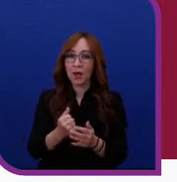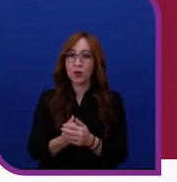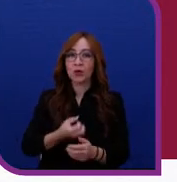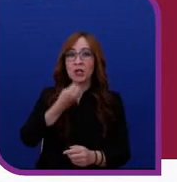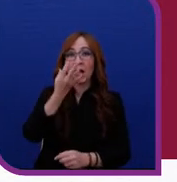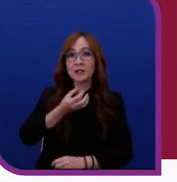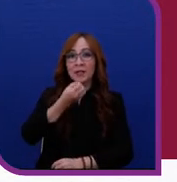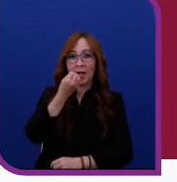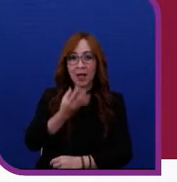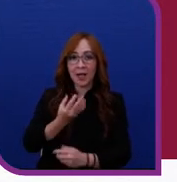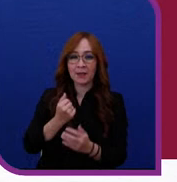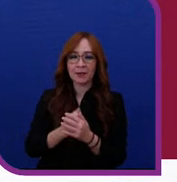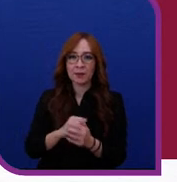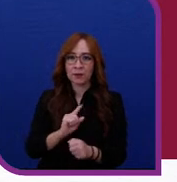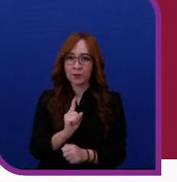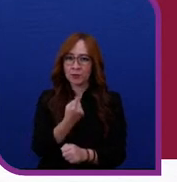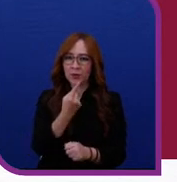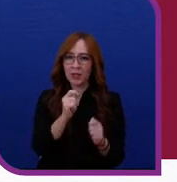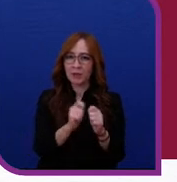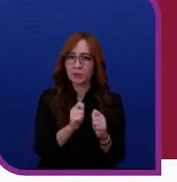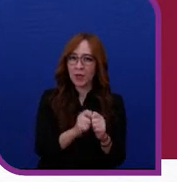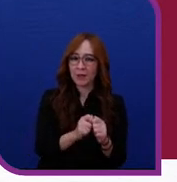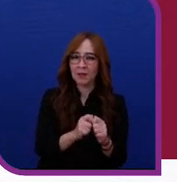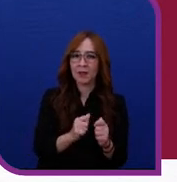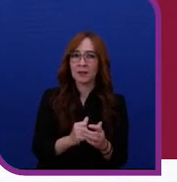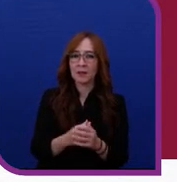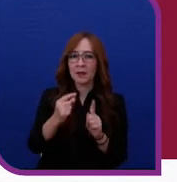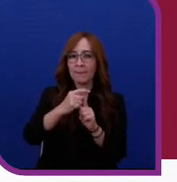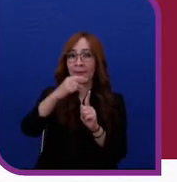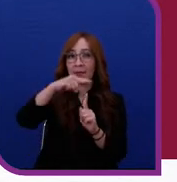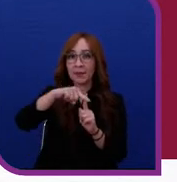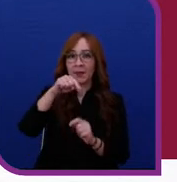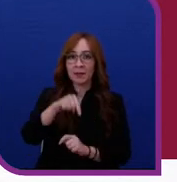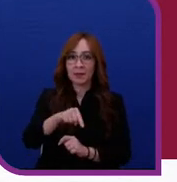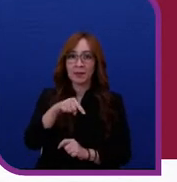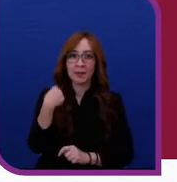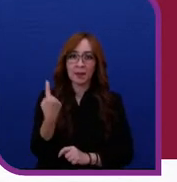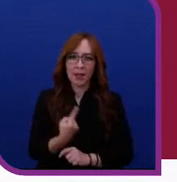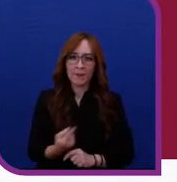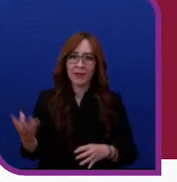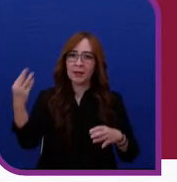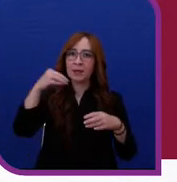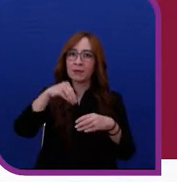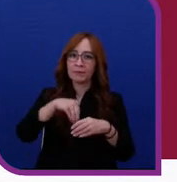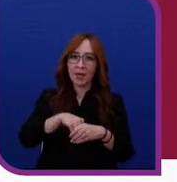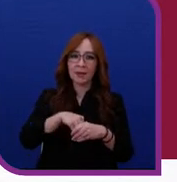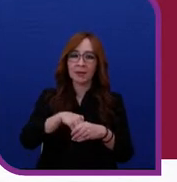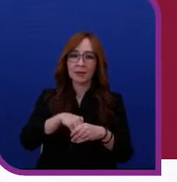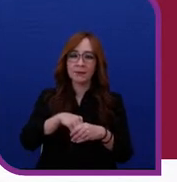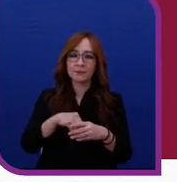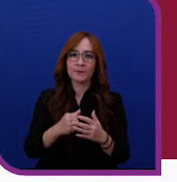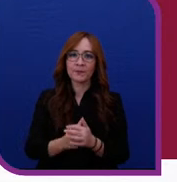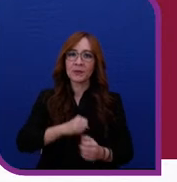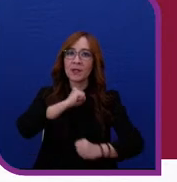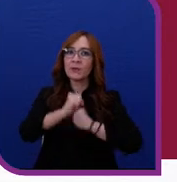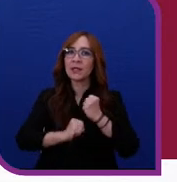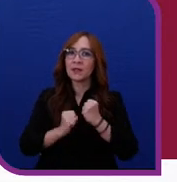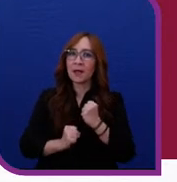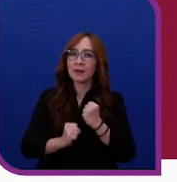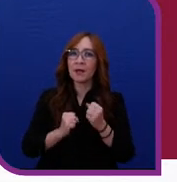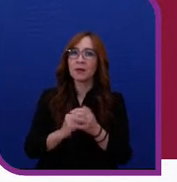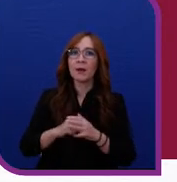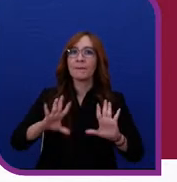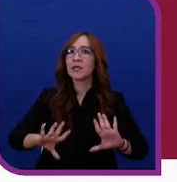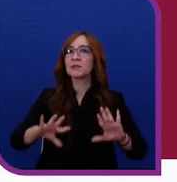were heavily also in di Project Ini Project preparation activities of